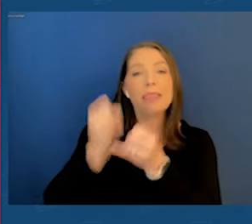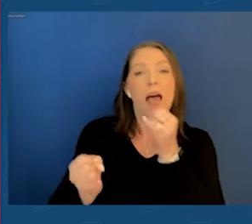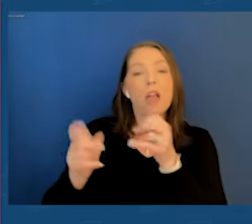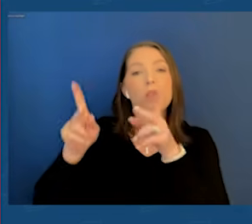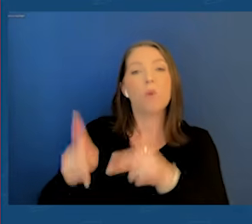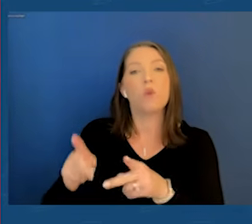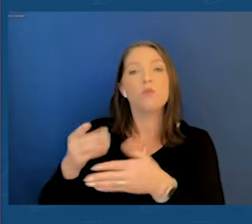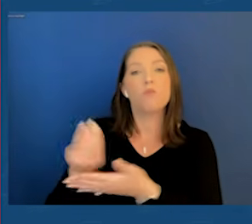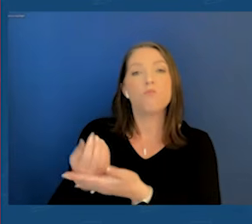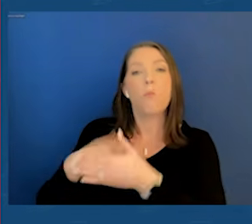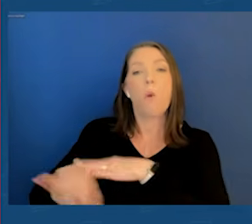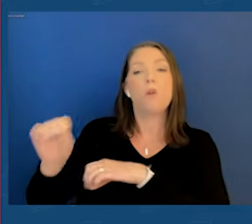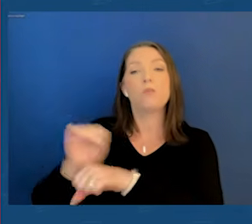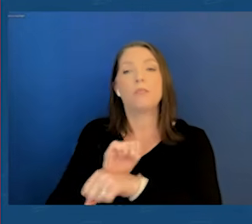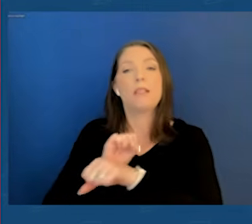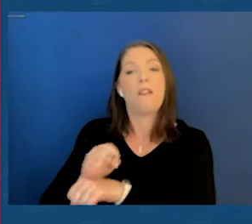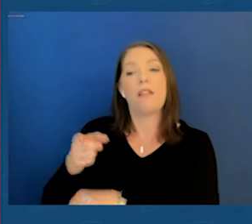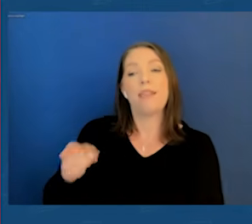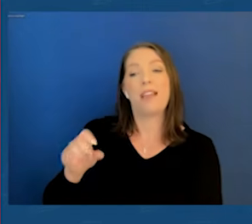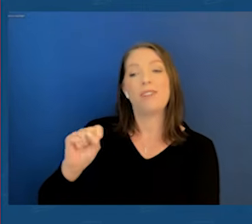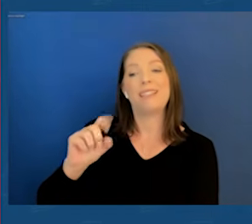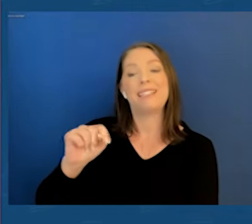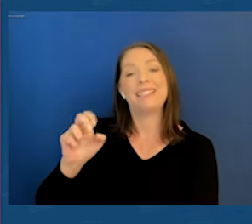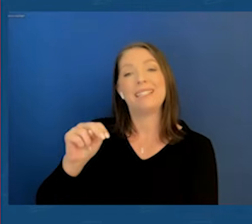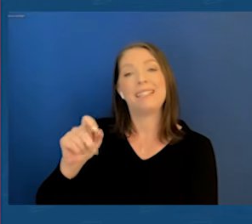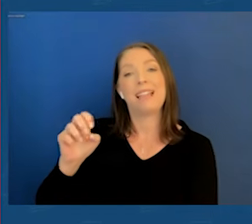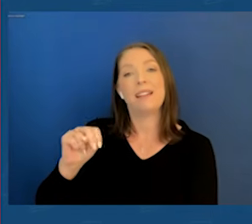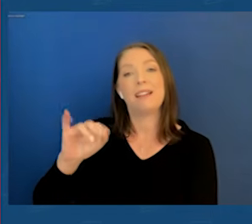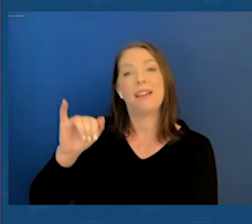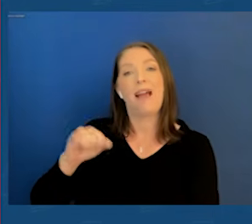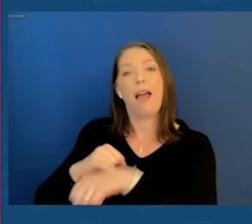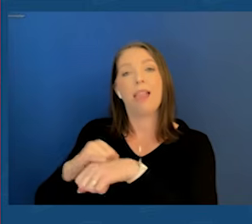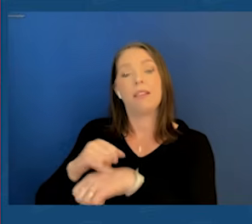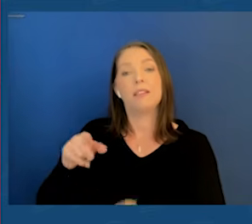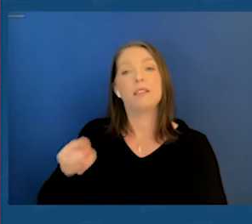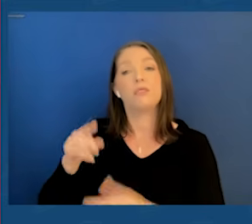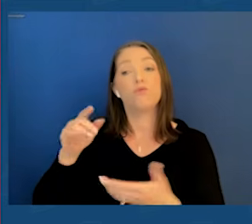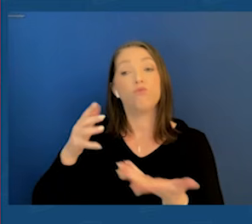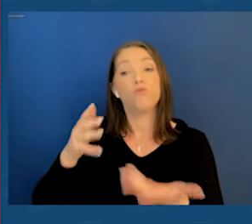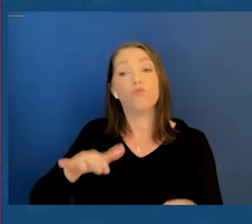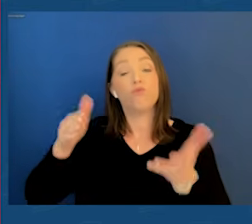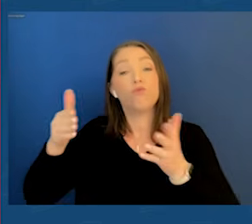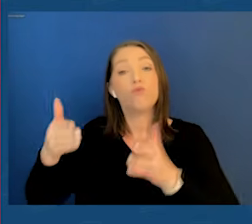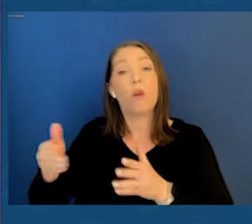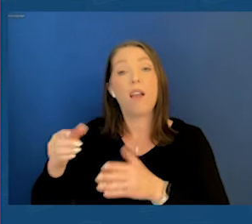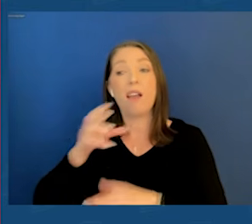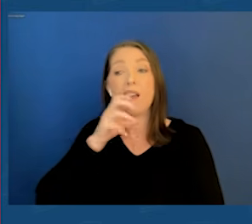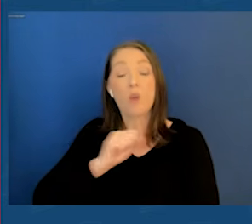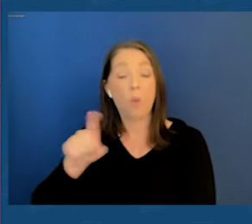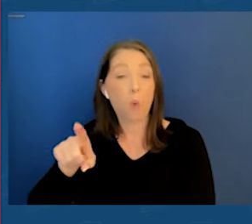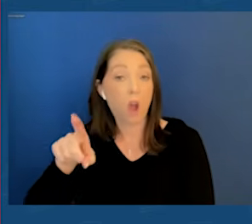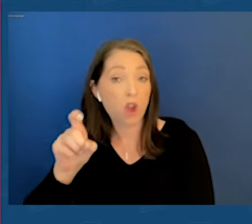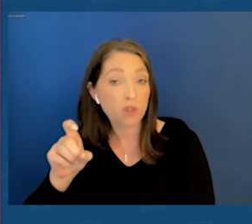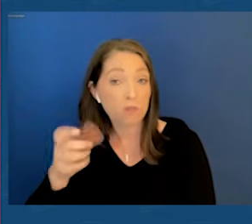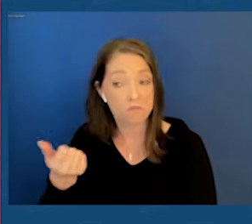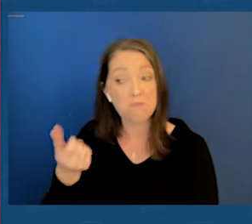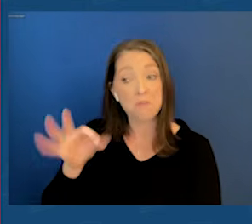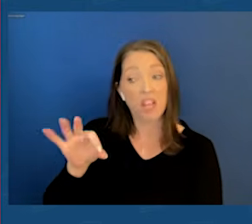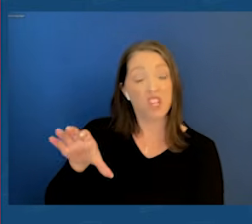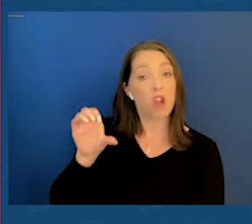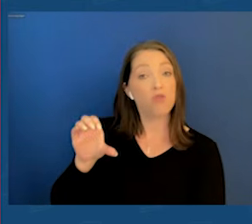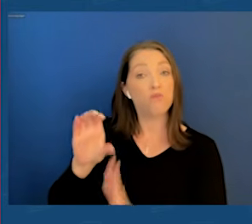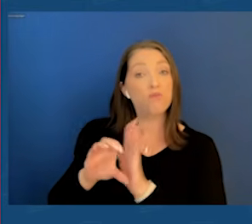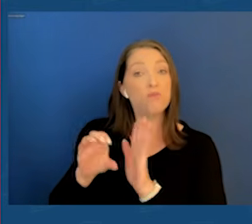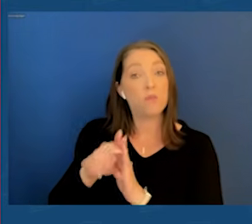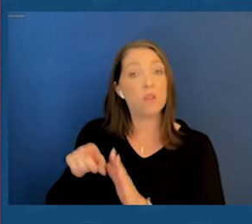Island. He passed away at the age of 100 in the 1900s. He was a big deal because his obituary